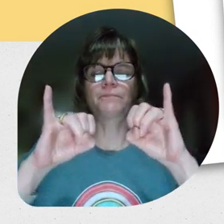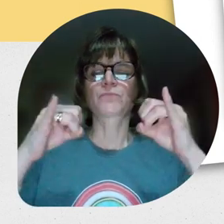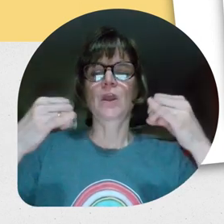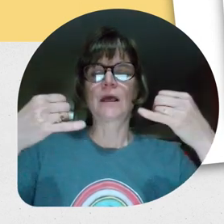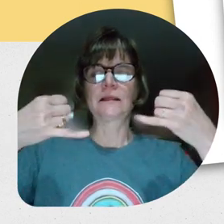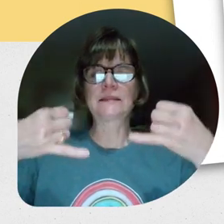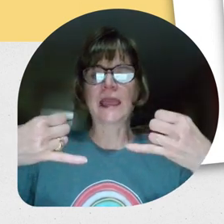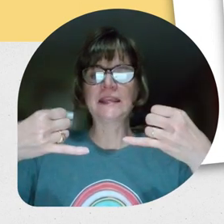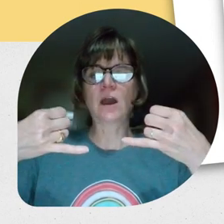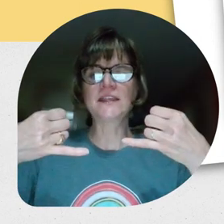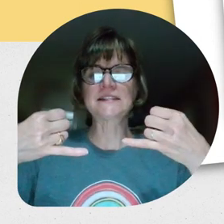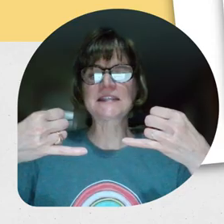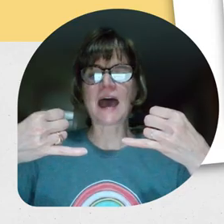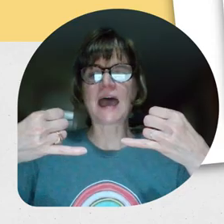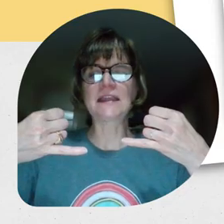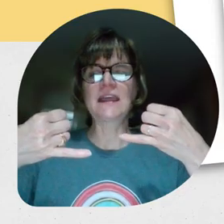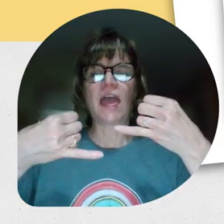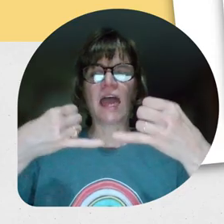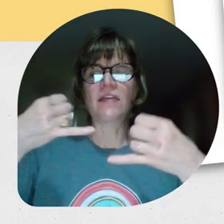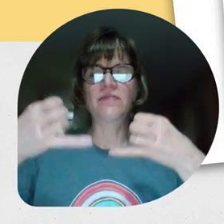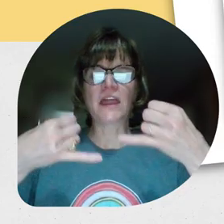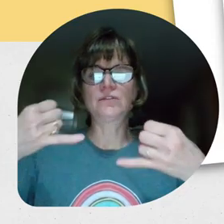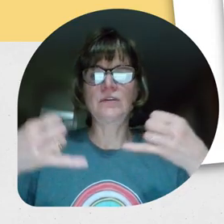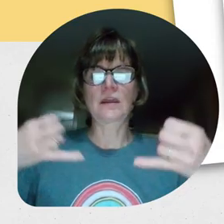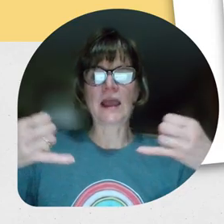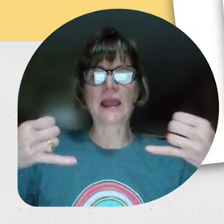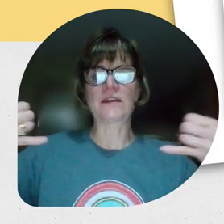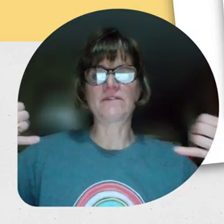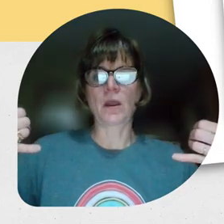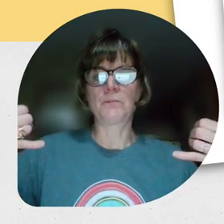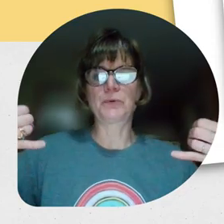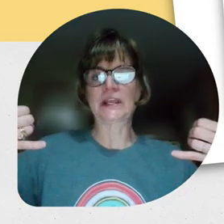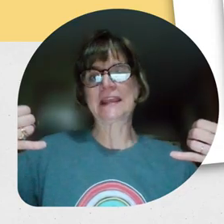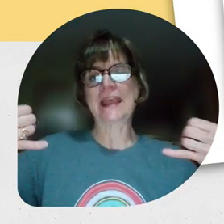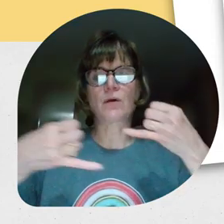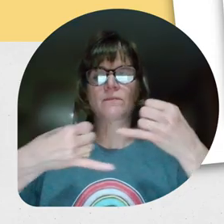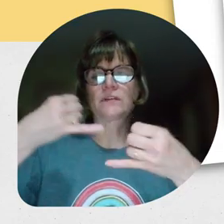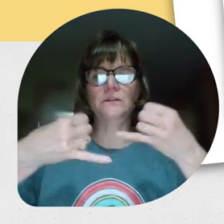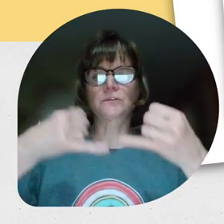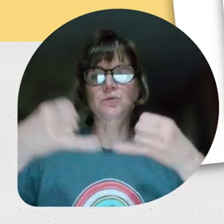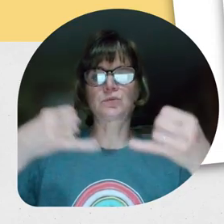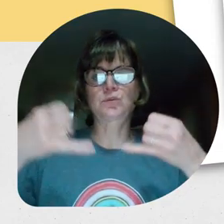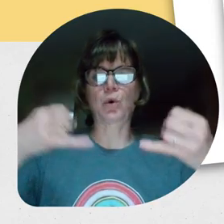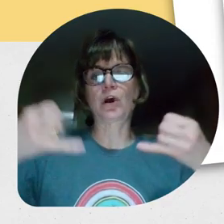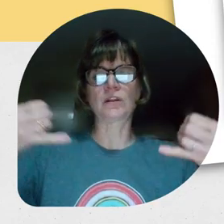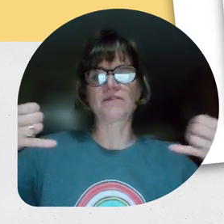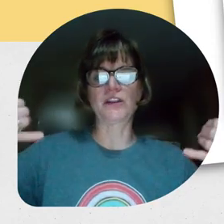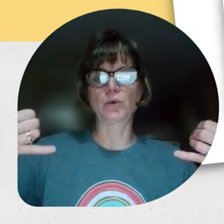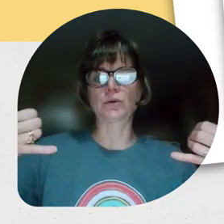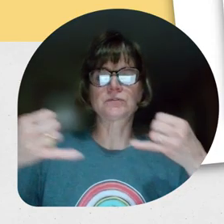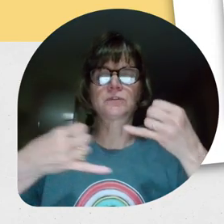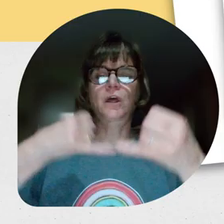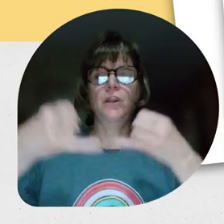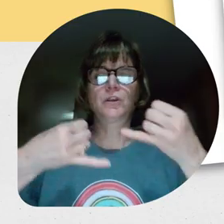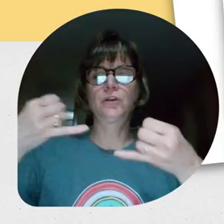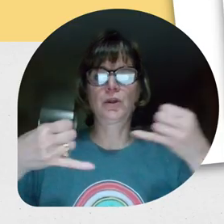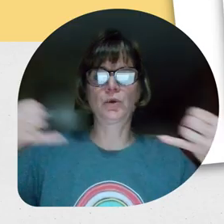up, laying on its side, and then kind of bringing out the little twirl of the